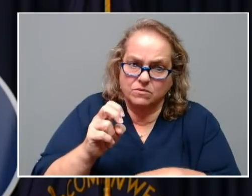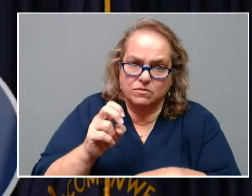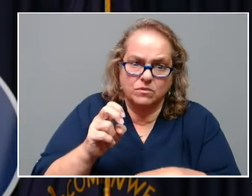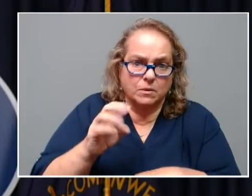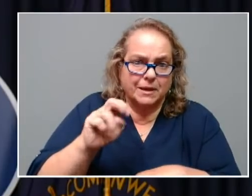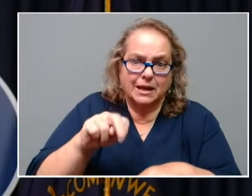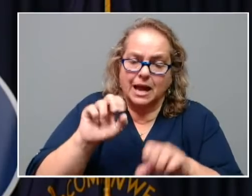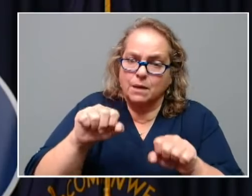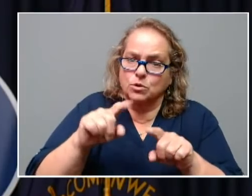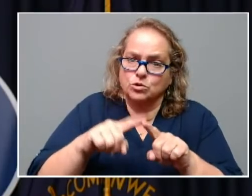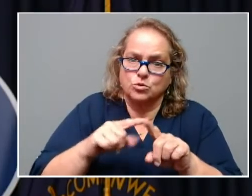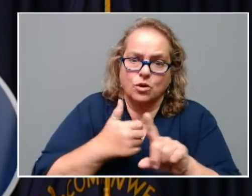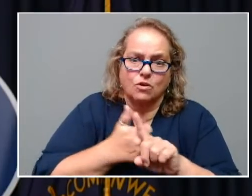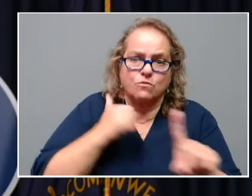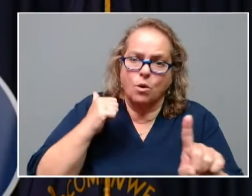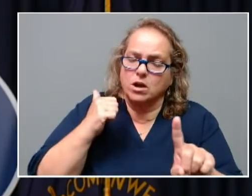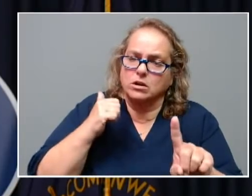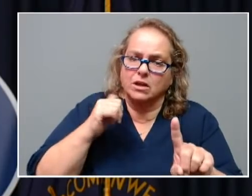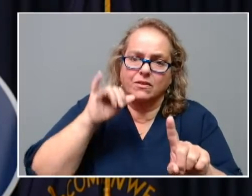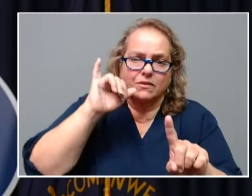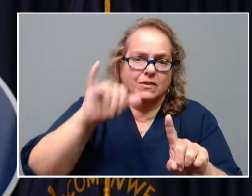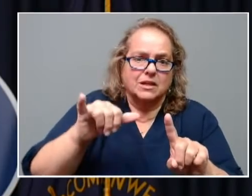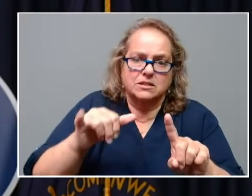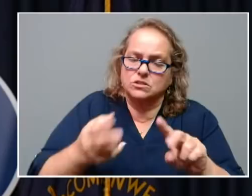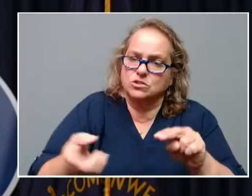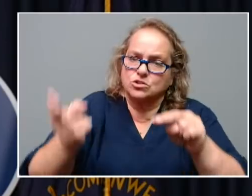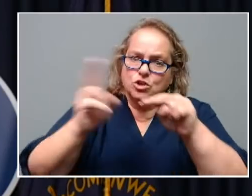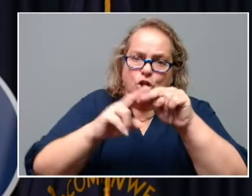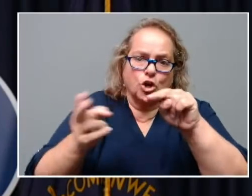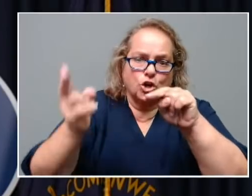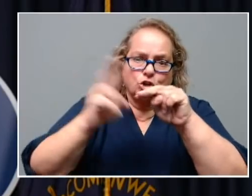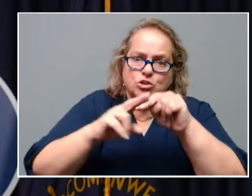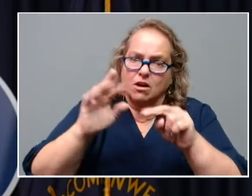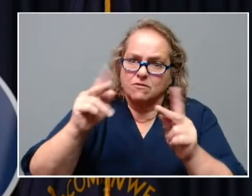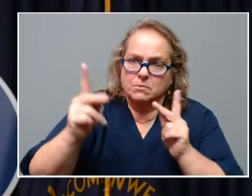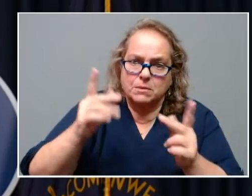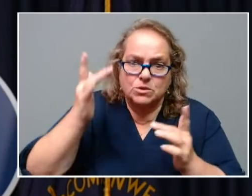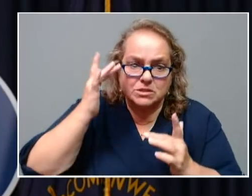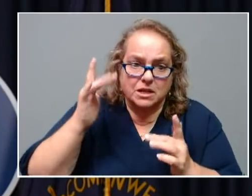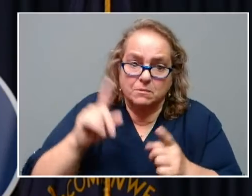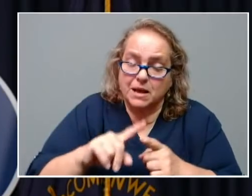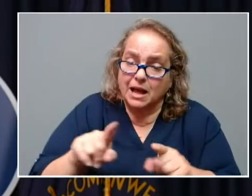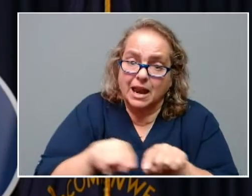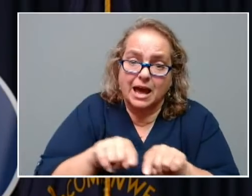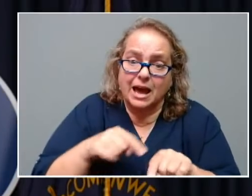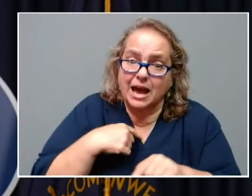avoid this entire surge, but like I said before,